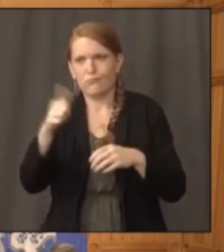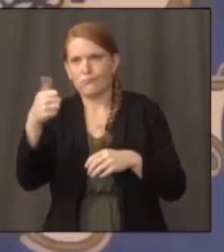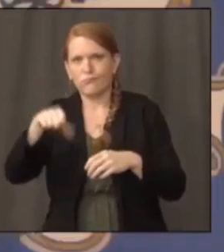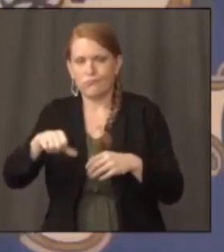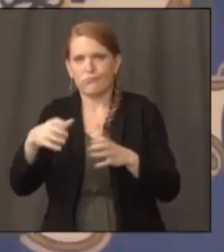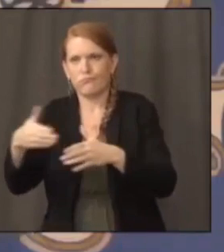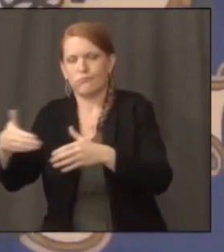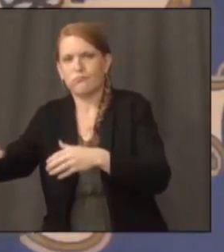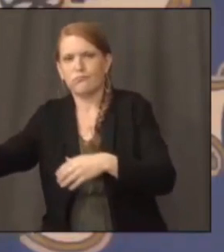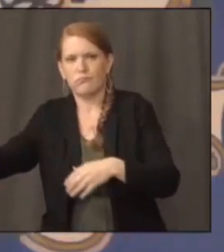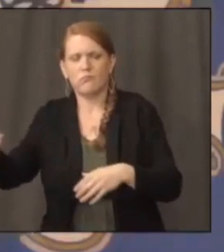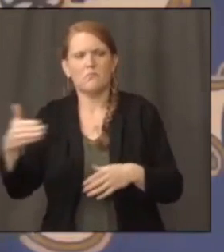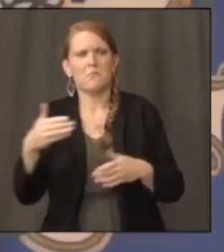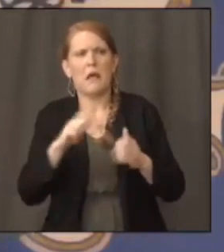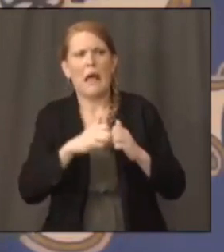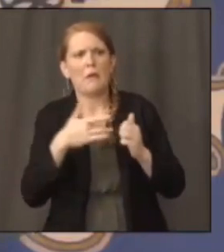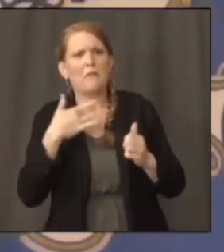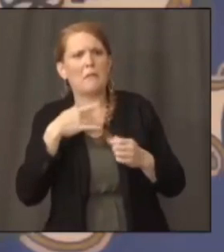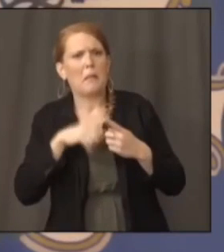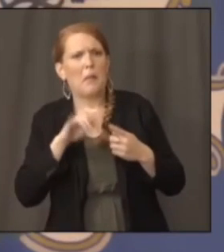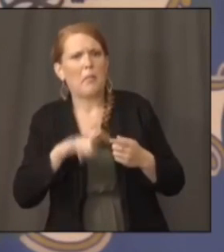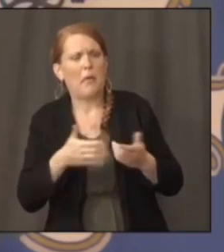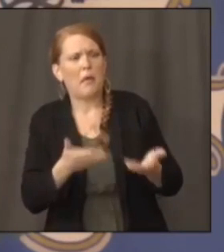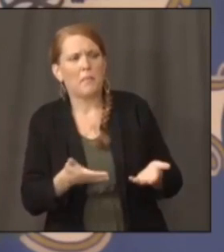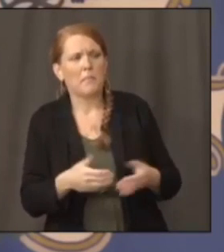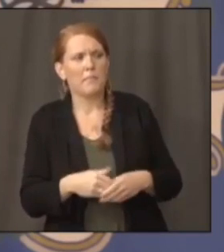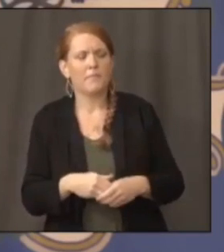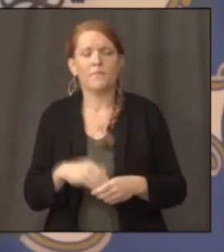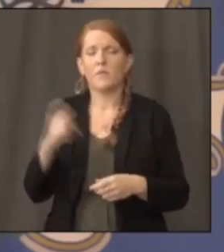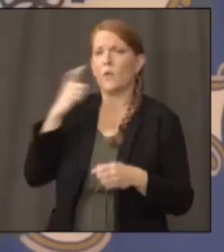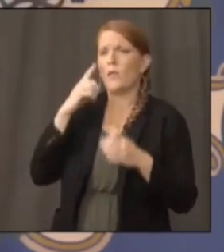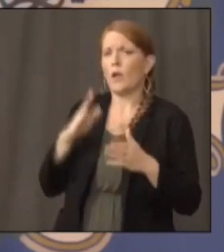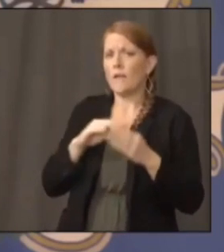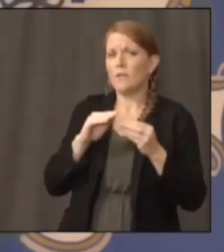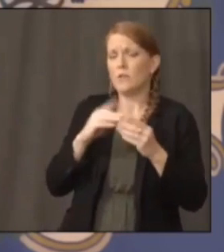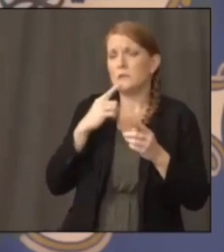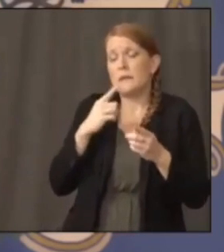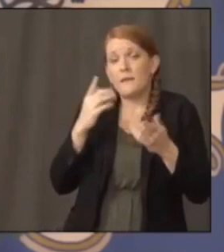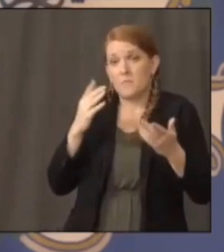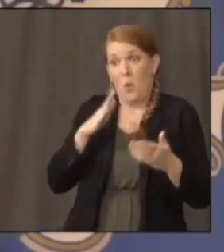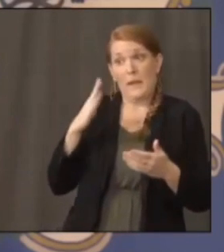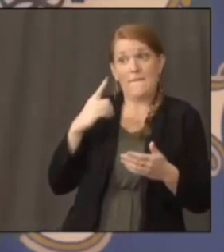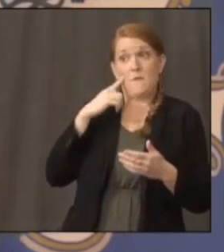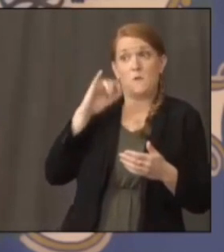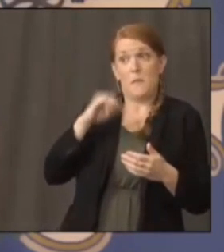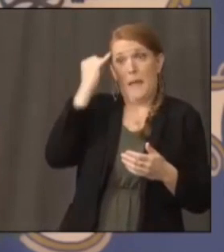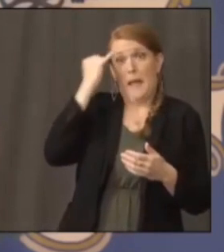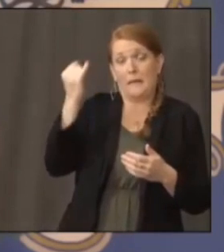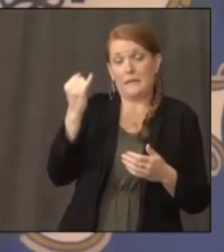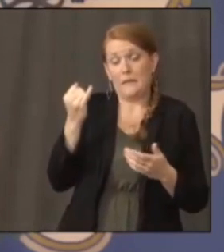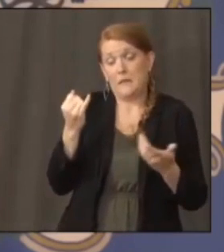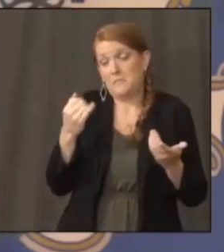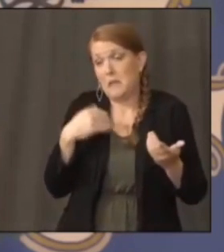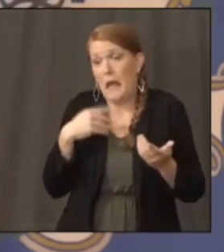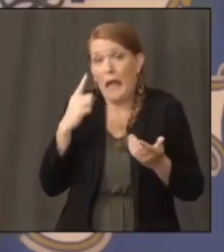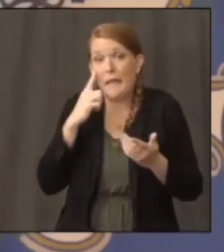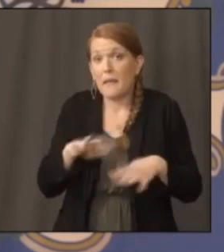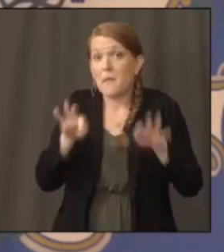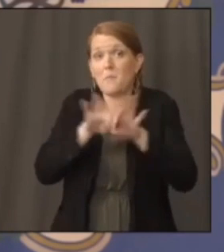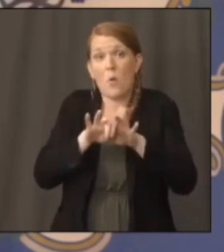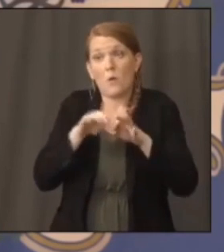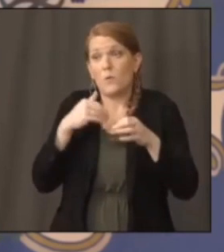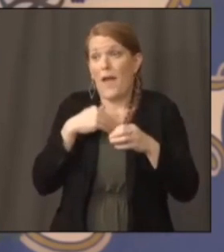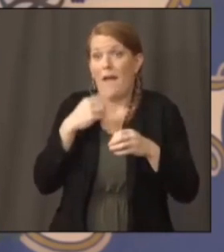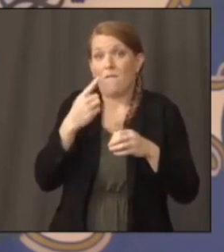Well, I hadn't heard that idea, but I do think it's a lot cleaner to speak with one voice. I'm going to do everything I